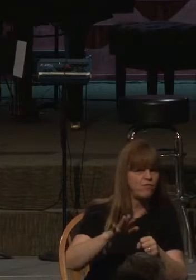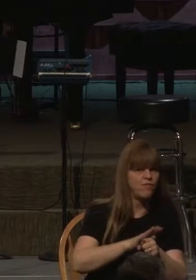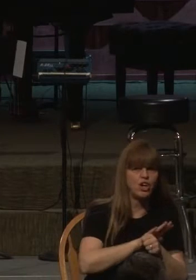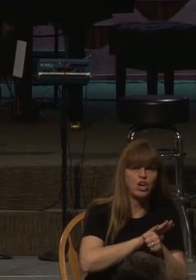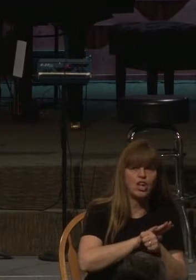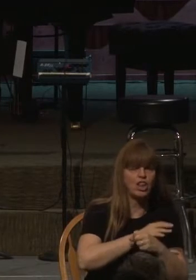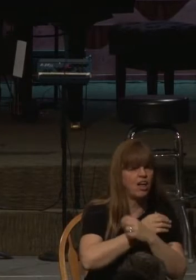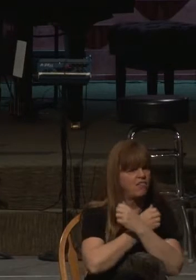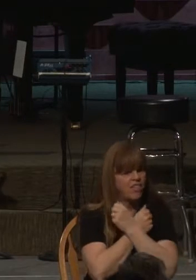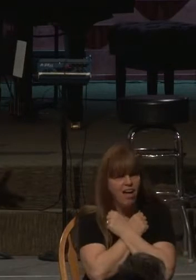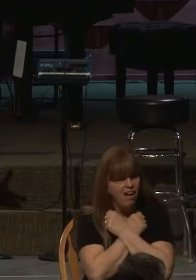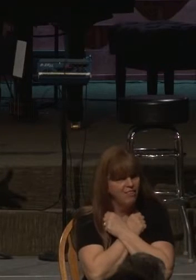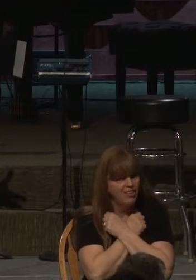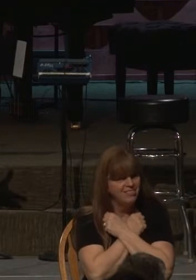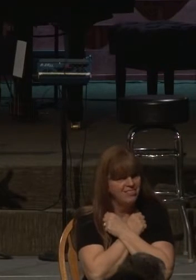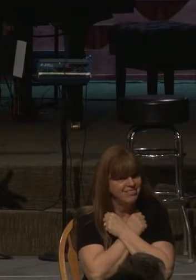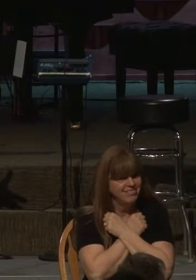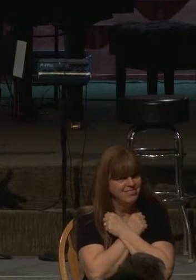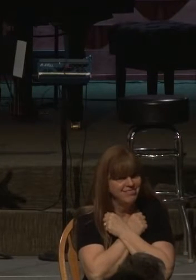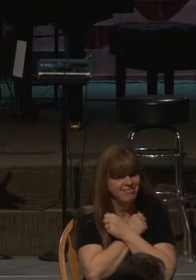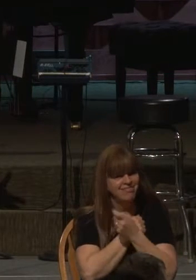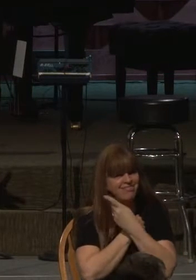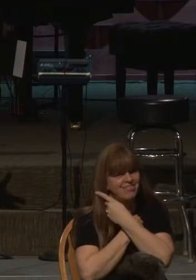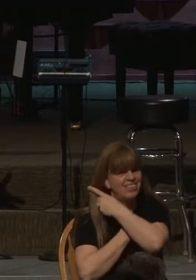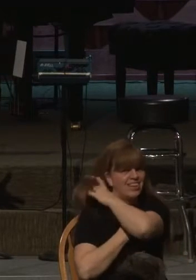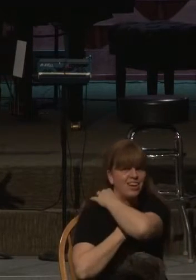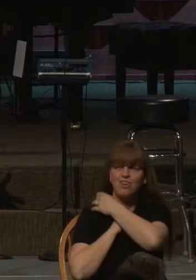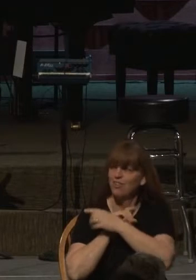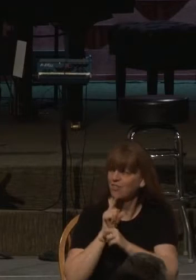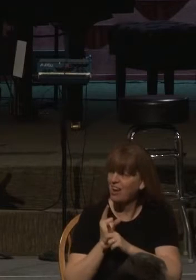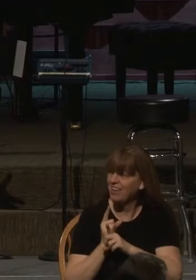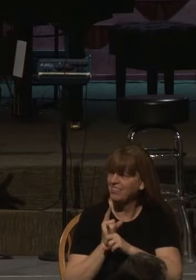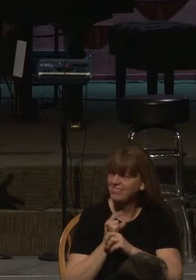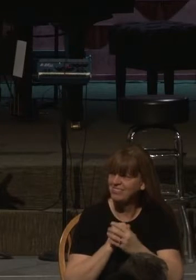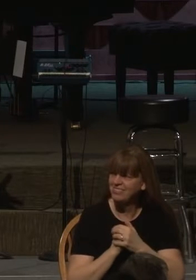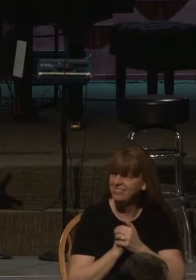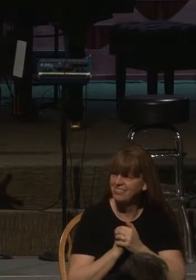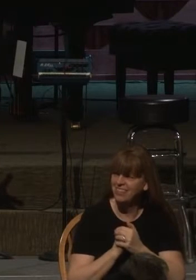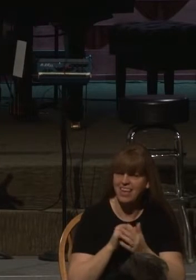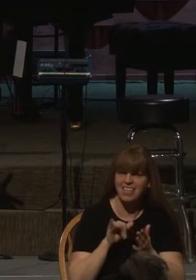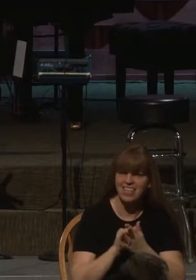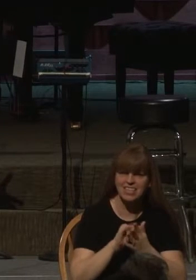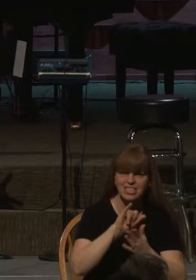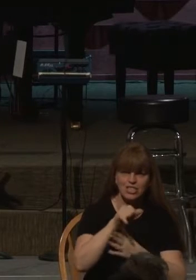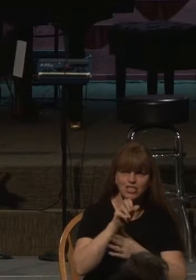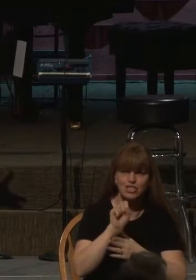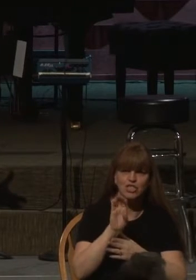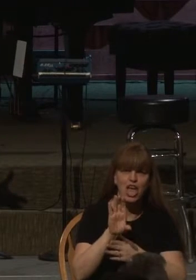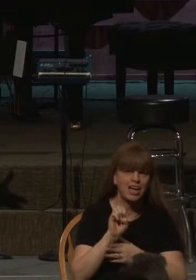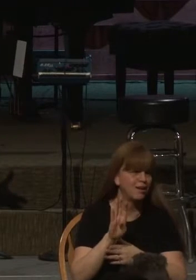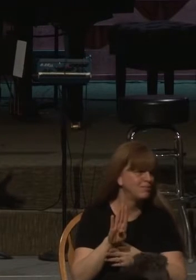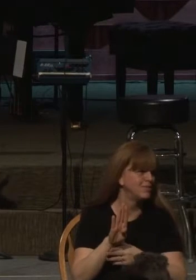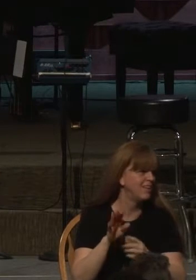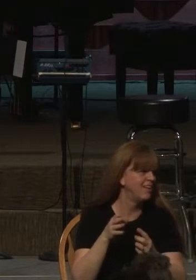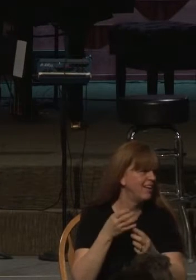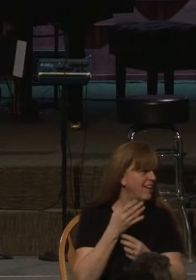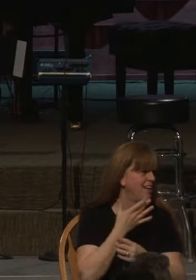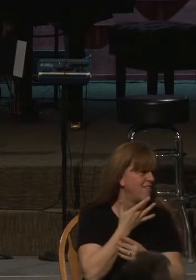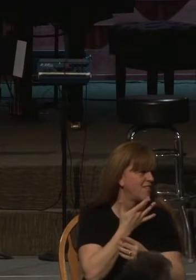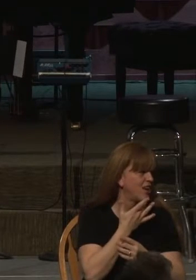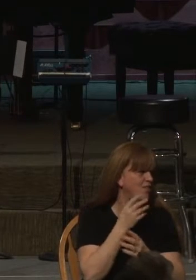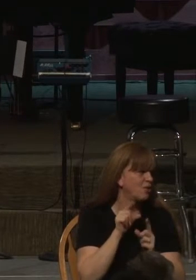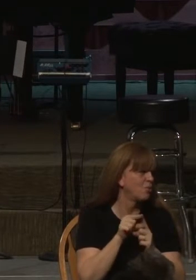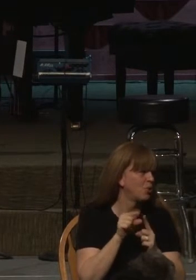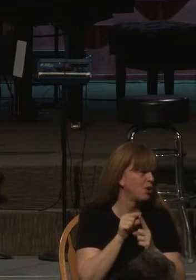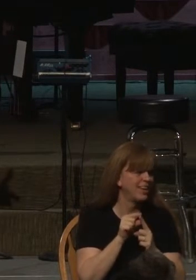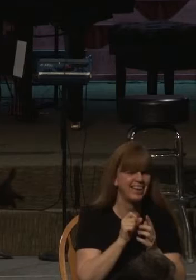of love. Right, Jacob? That's Jacob's favorite word, love. It's full